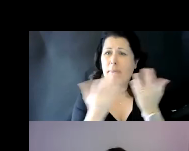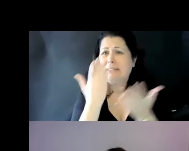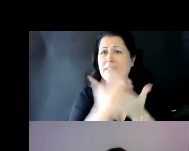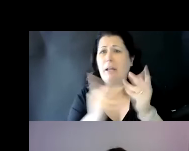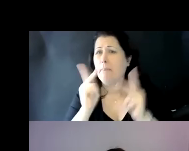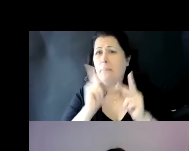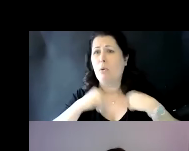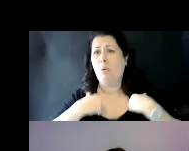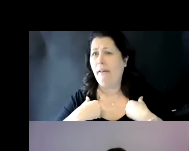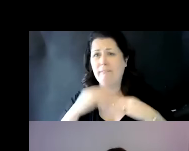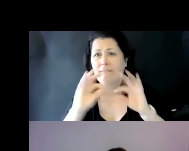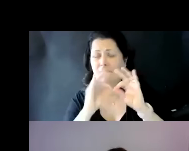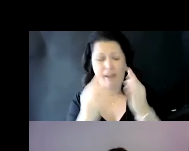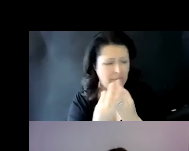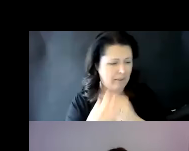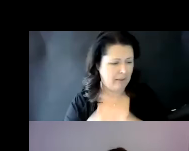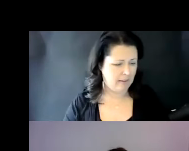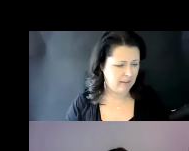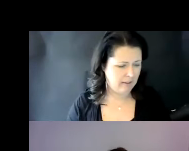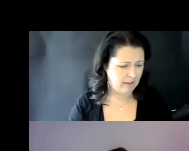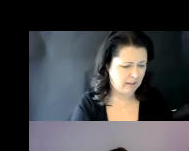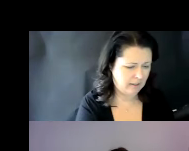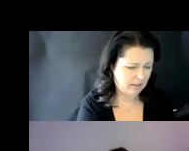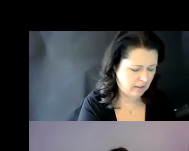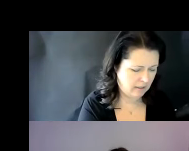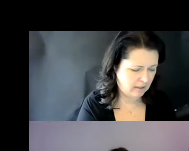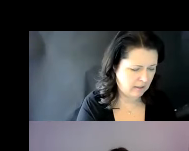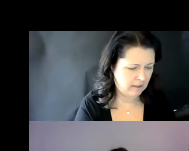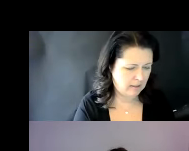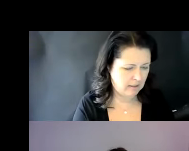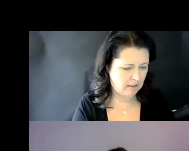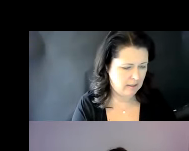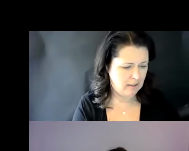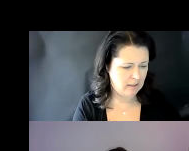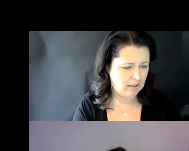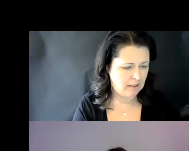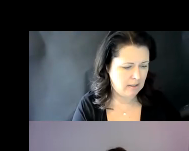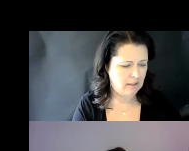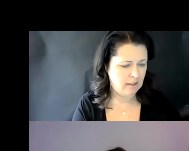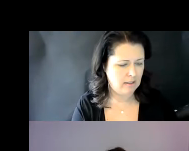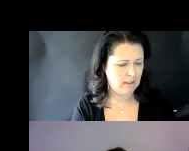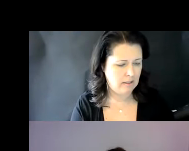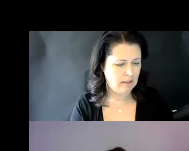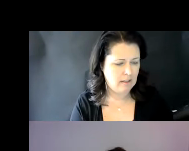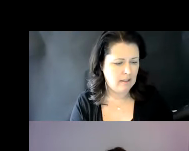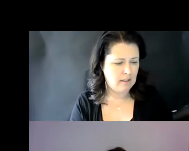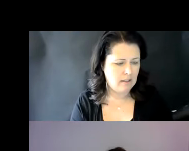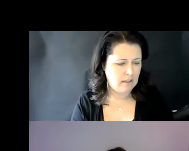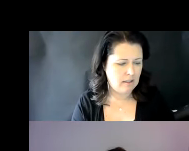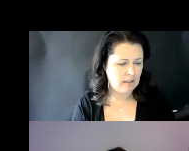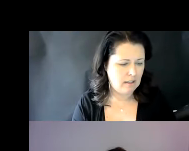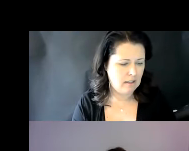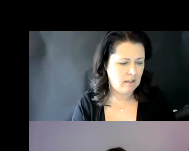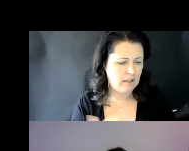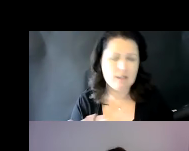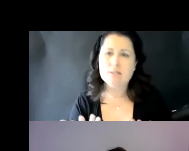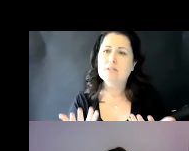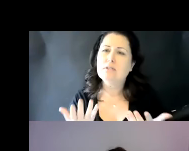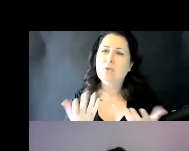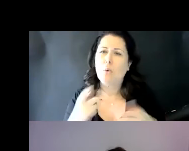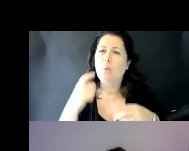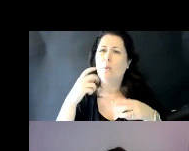with. You're saying, you know, eat a good diet, but some people just don't have any food. So you're not really appreciating how difficult this process